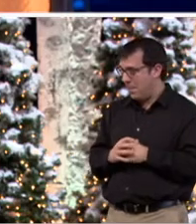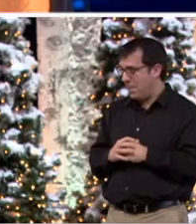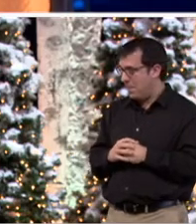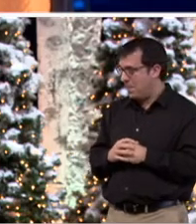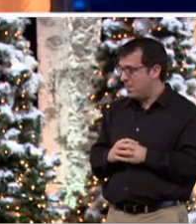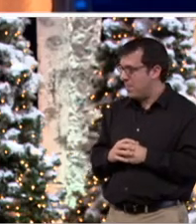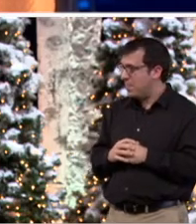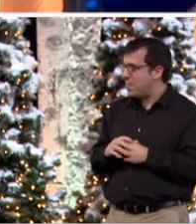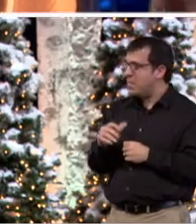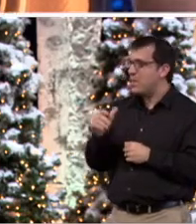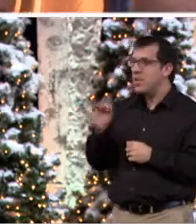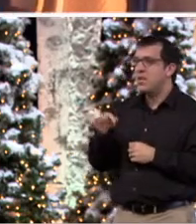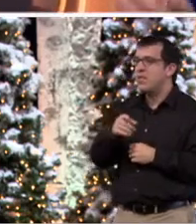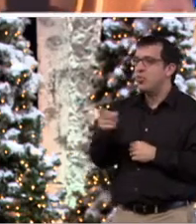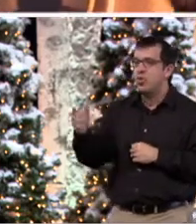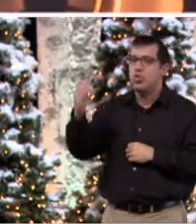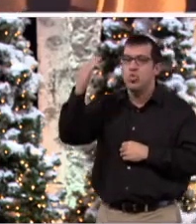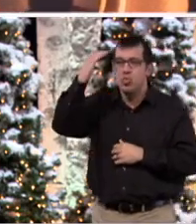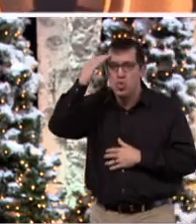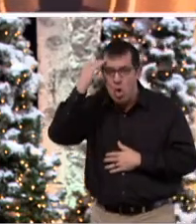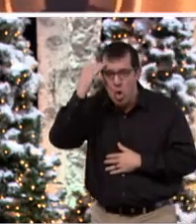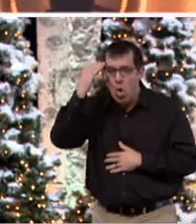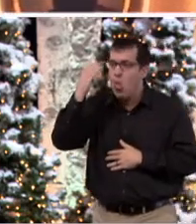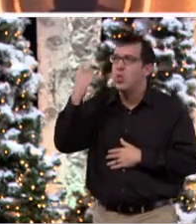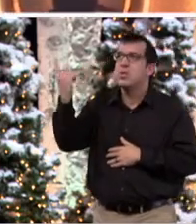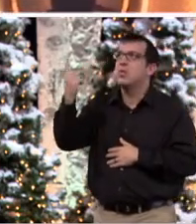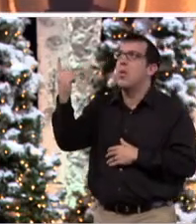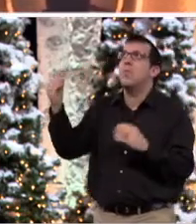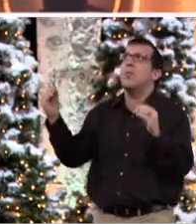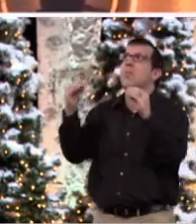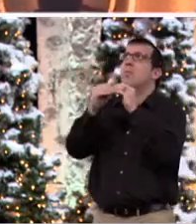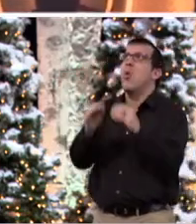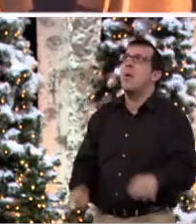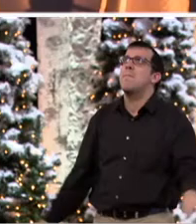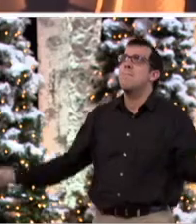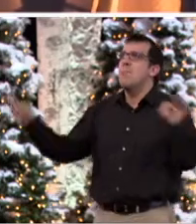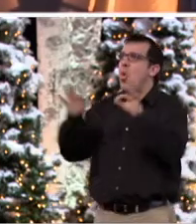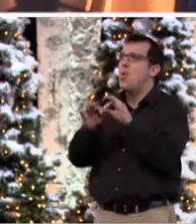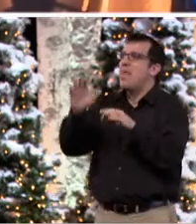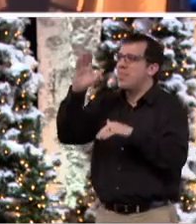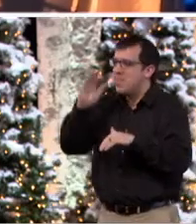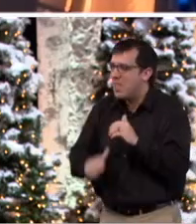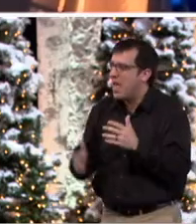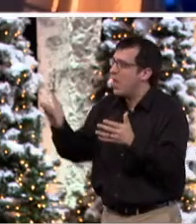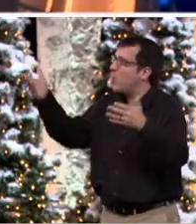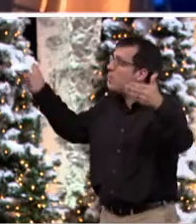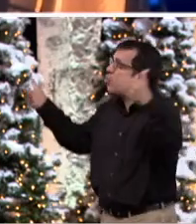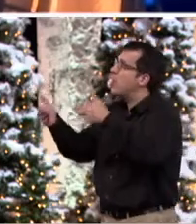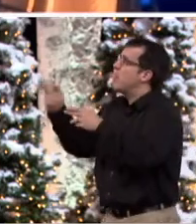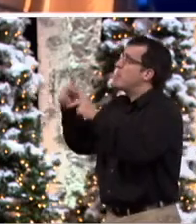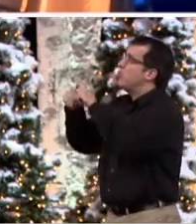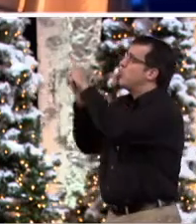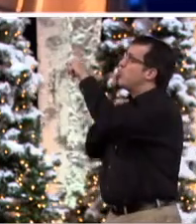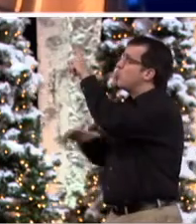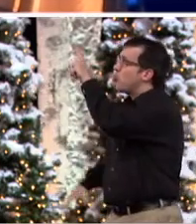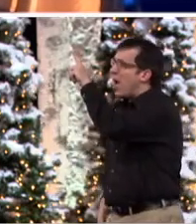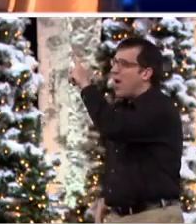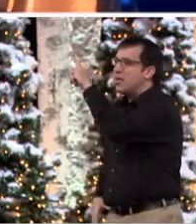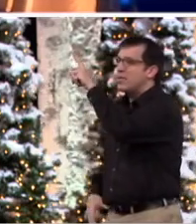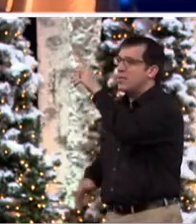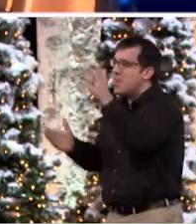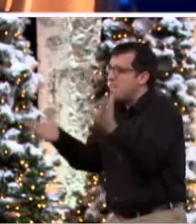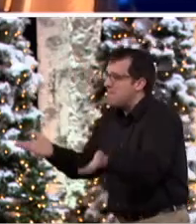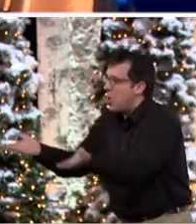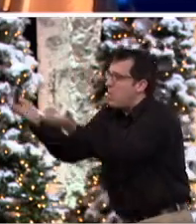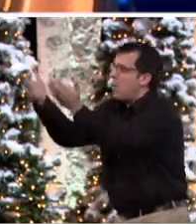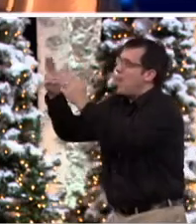If you know something more important than bring people to Christ, build them up to